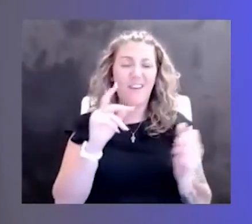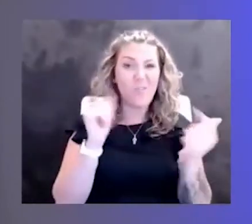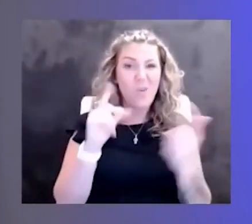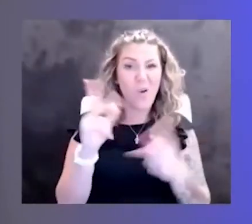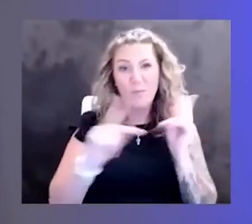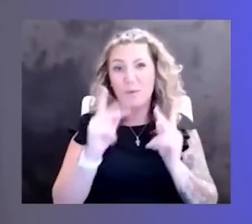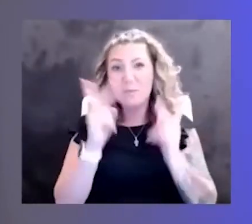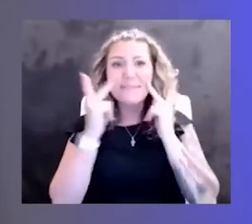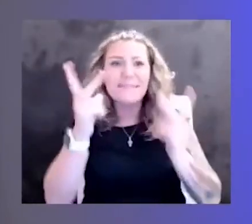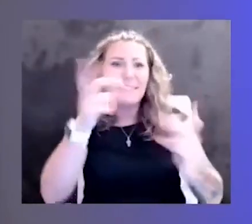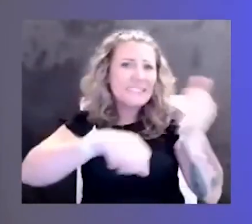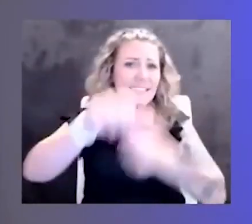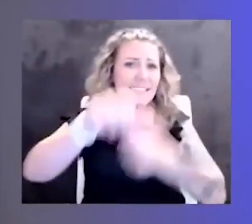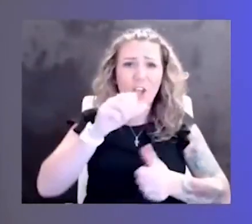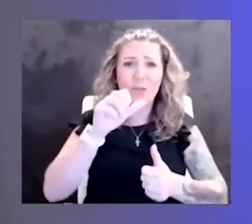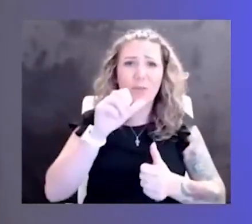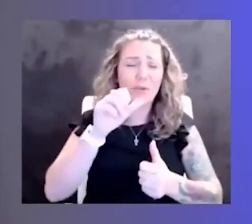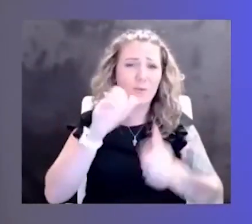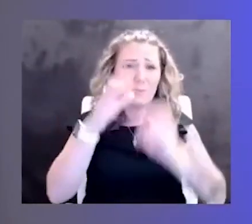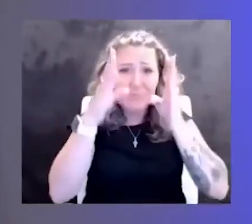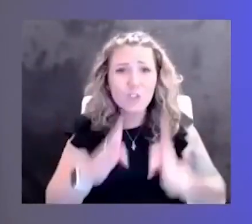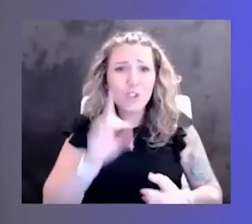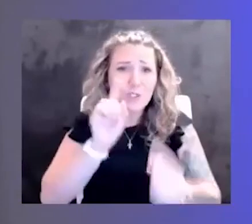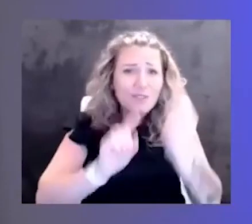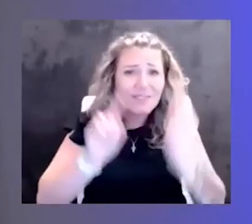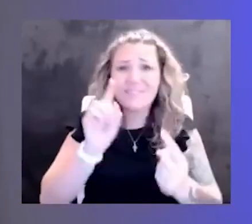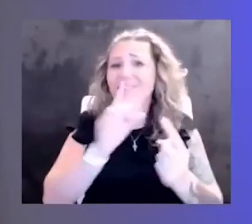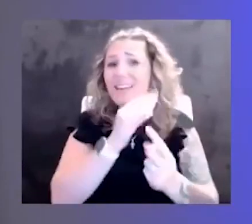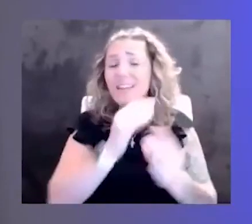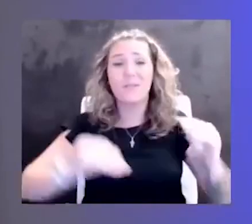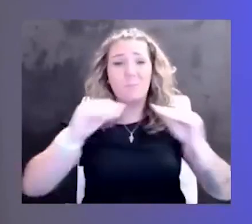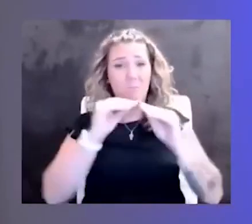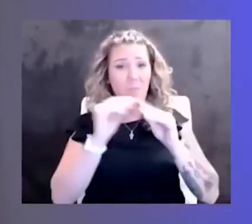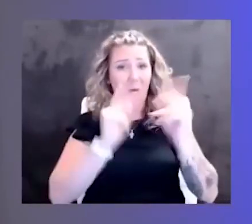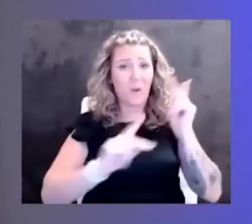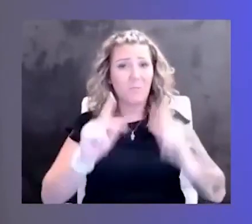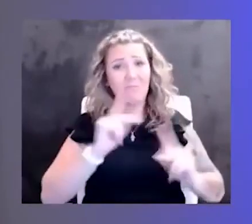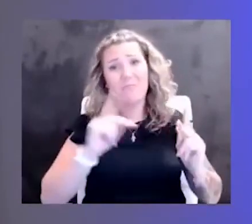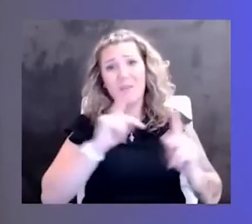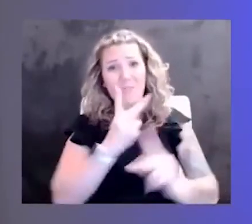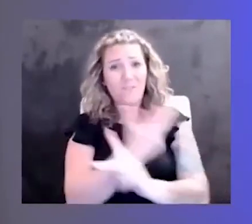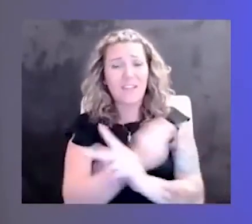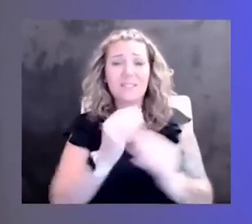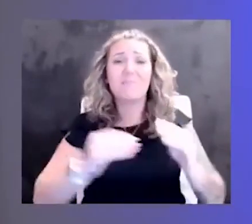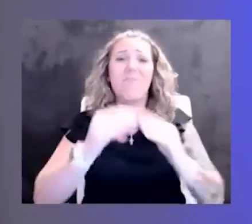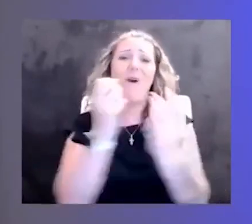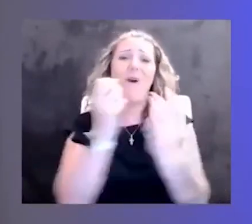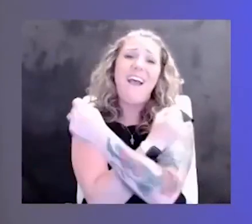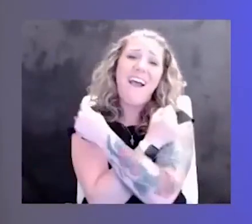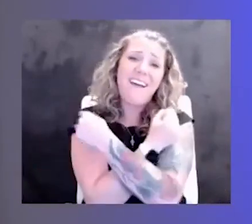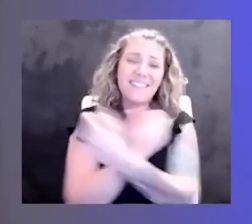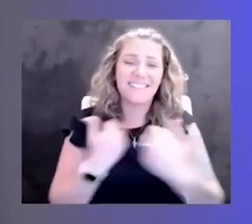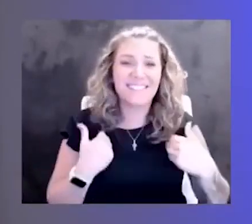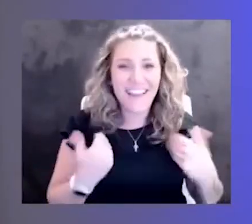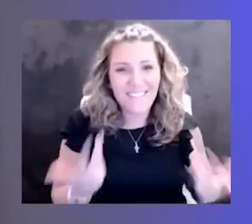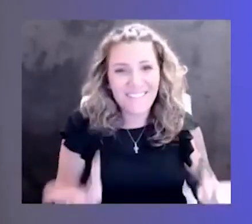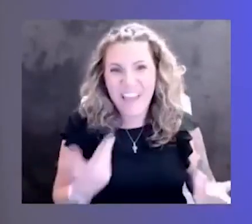in person, and the more of us that get vaccinated, the more hugs we can all have. Hugs are the best. And so